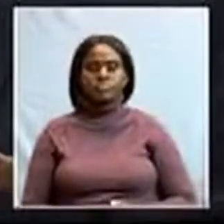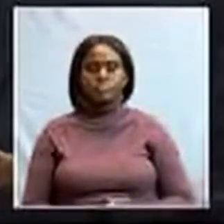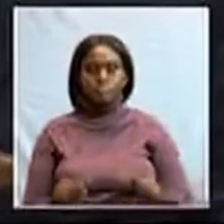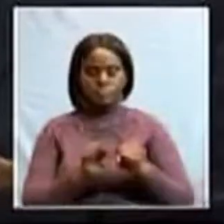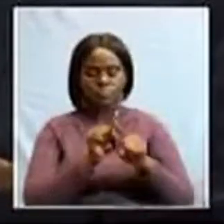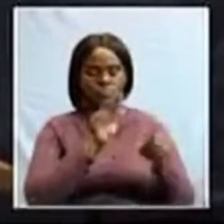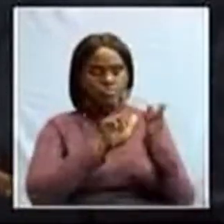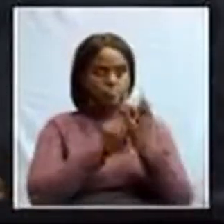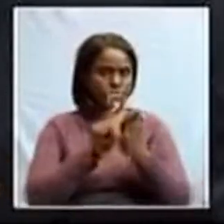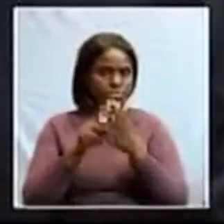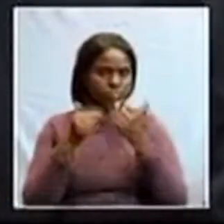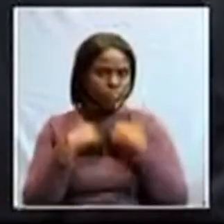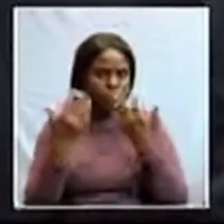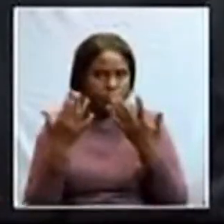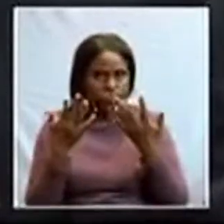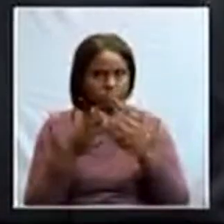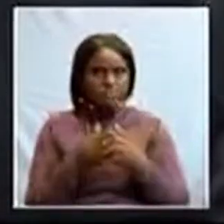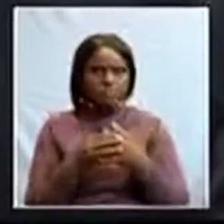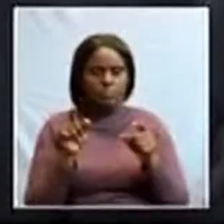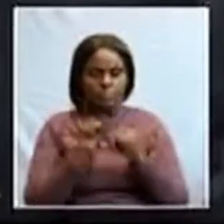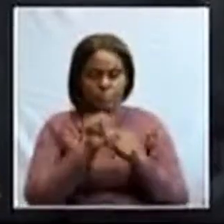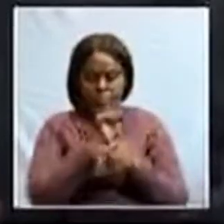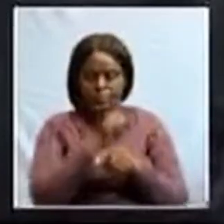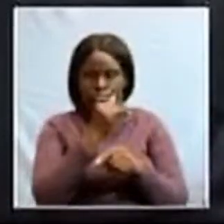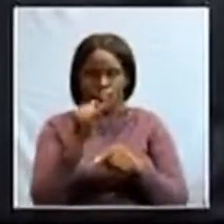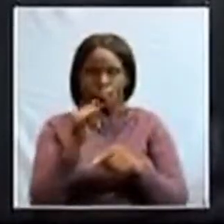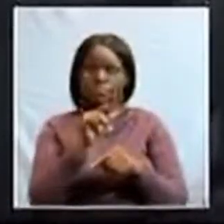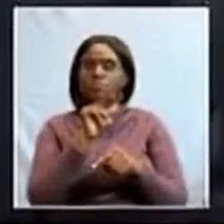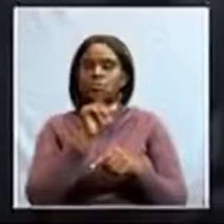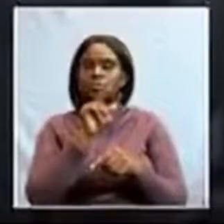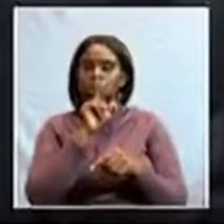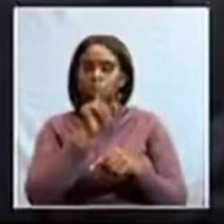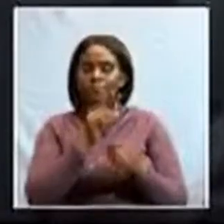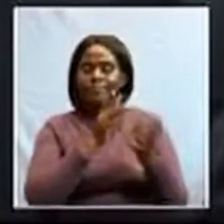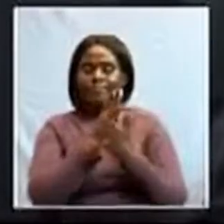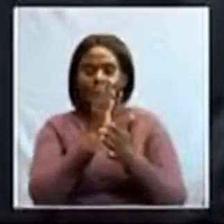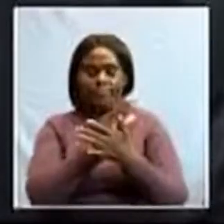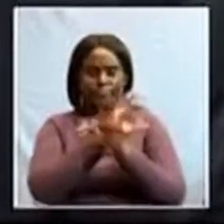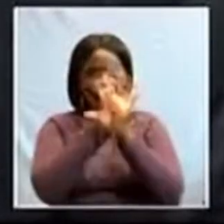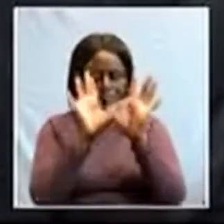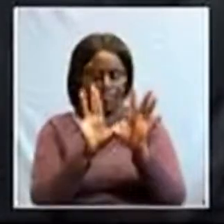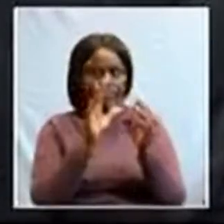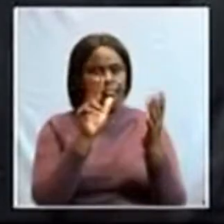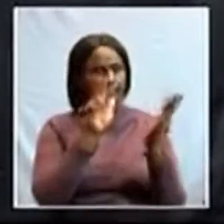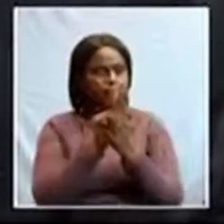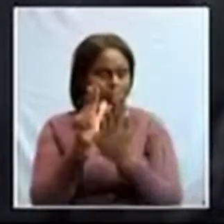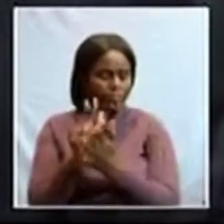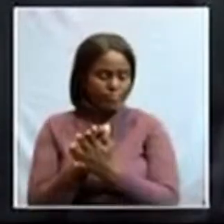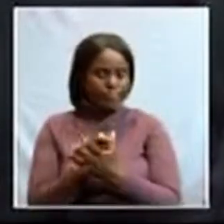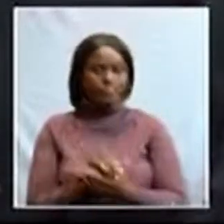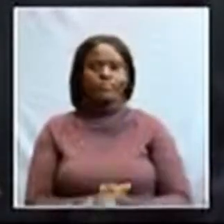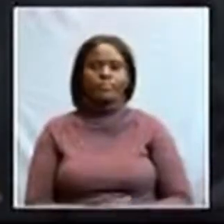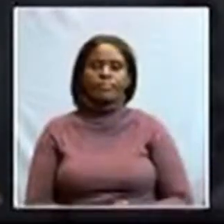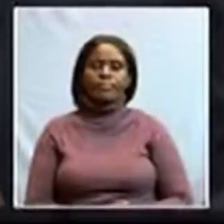signature. That's the issue. Properly acquitted vouchers.